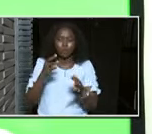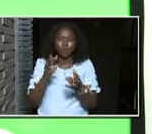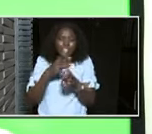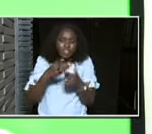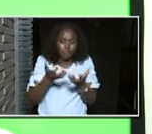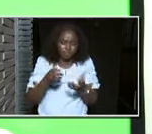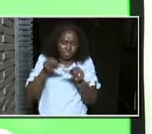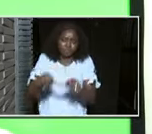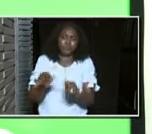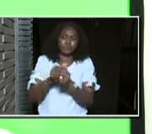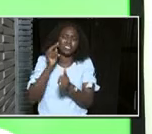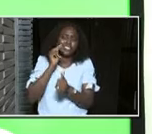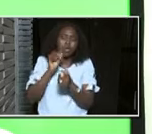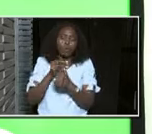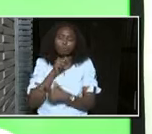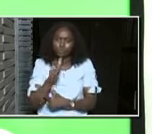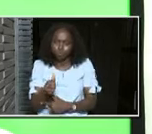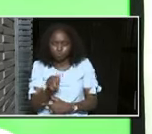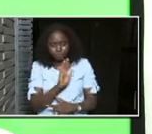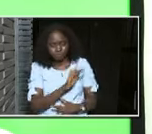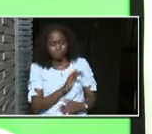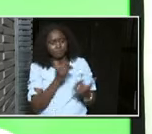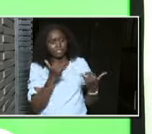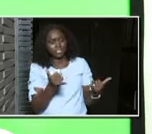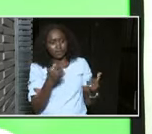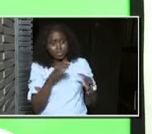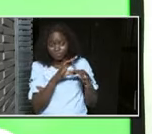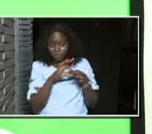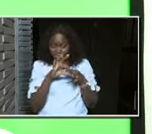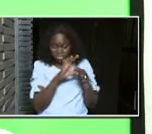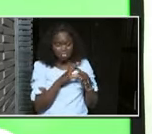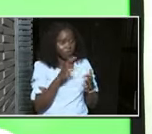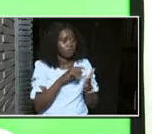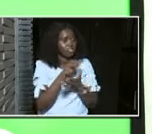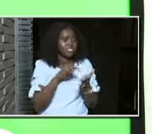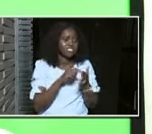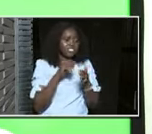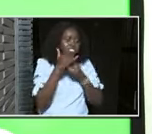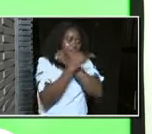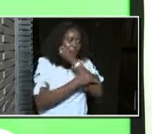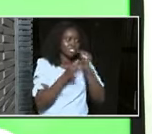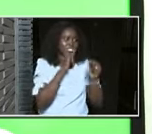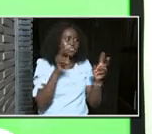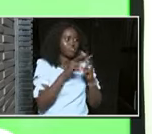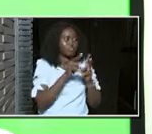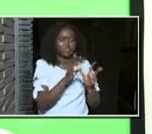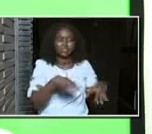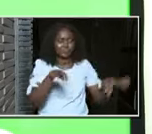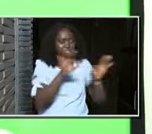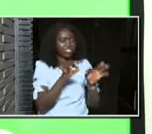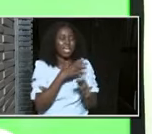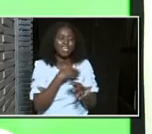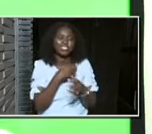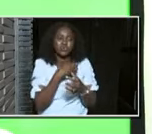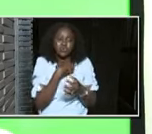see, the unity of this country is very paramount. But then the wishes of people too will be put